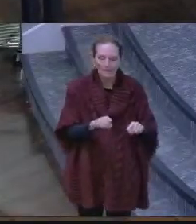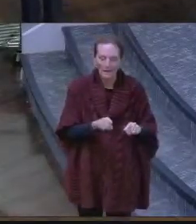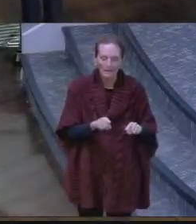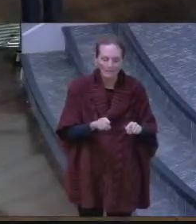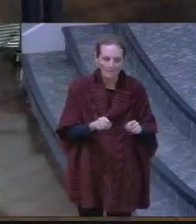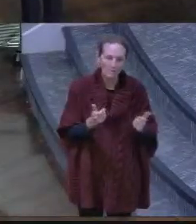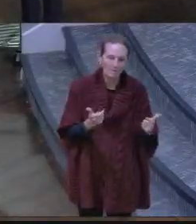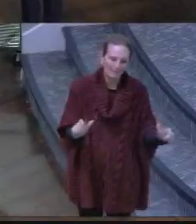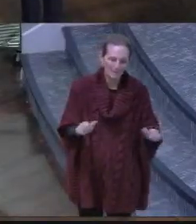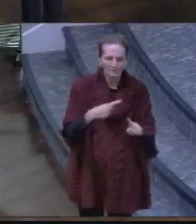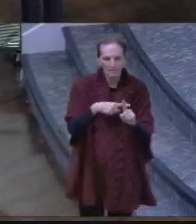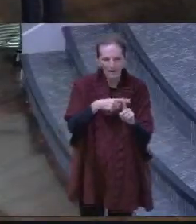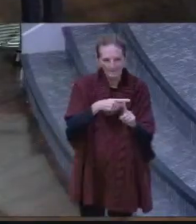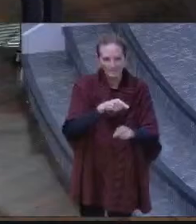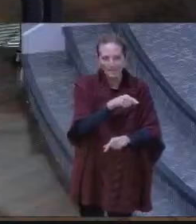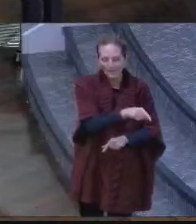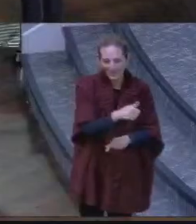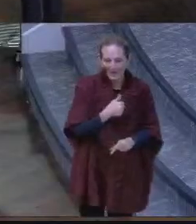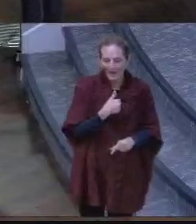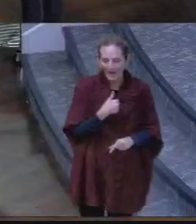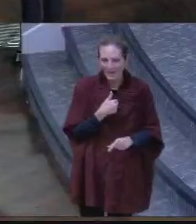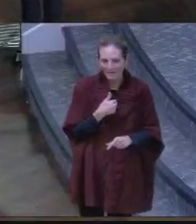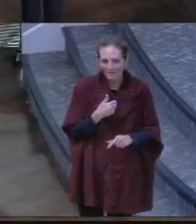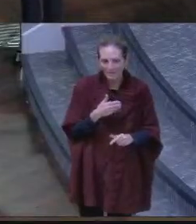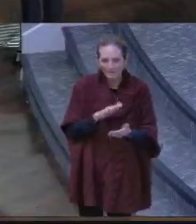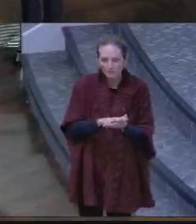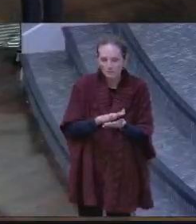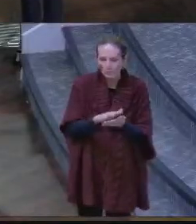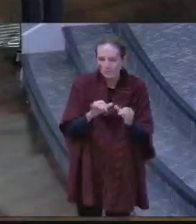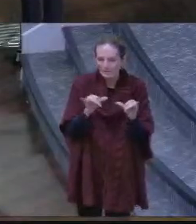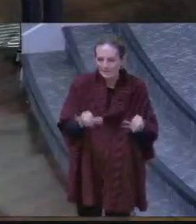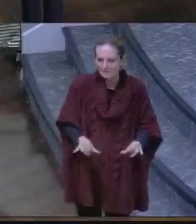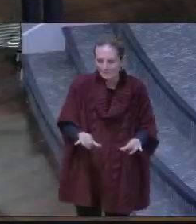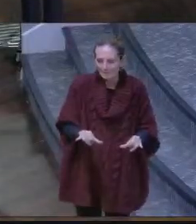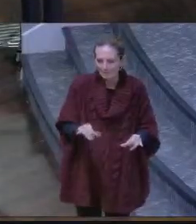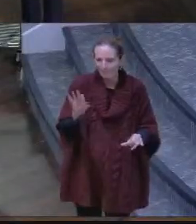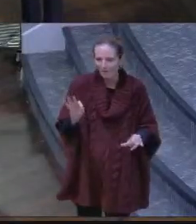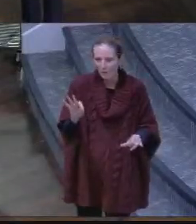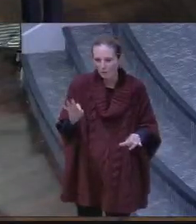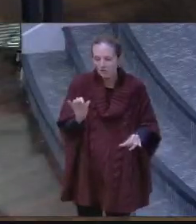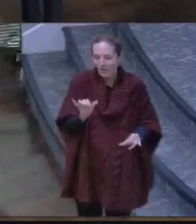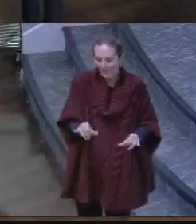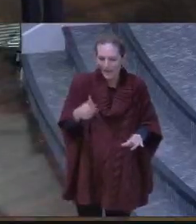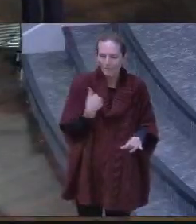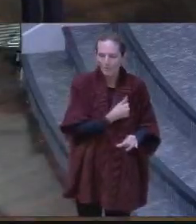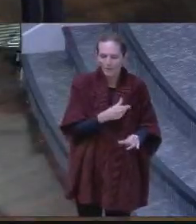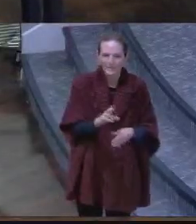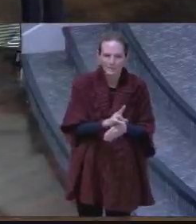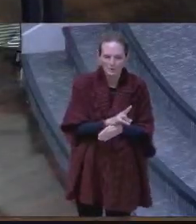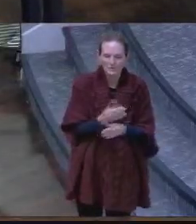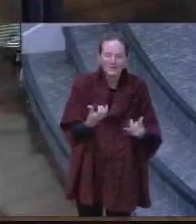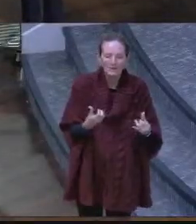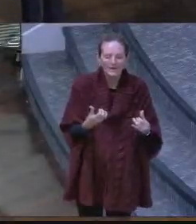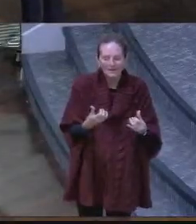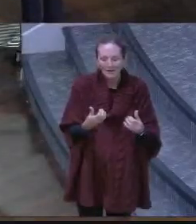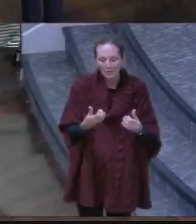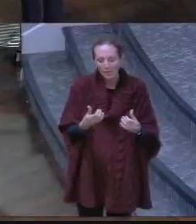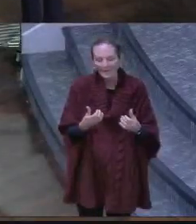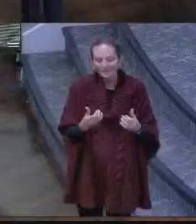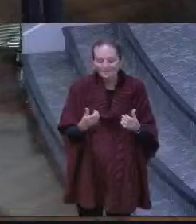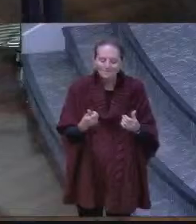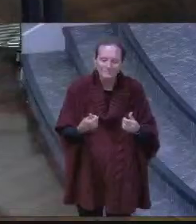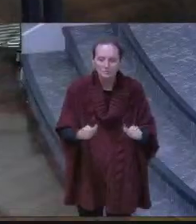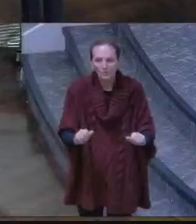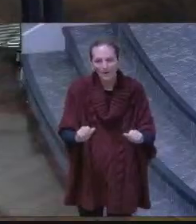that we know of that has the Smith System furniture set that we do use. And we've tried to stay with that same furniture